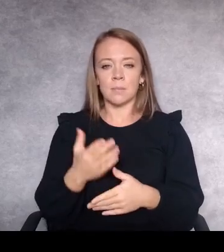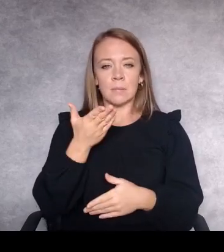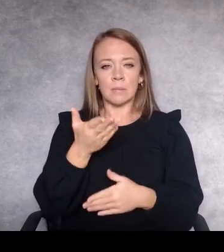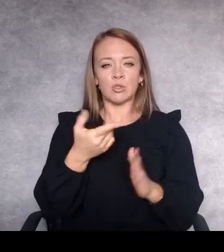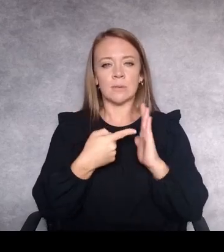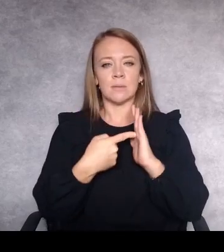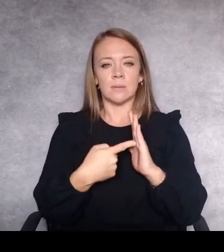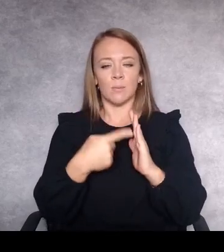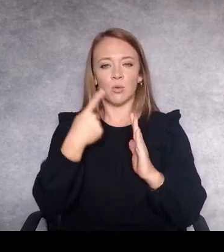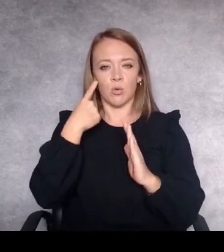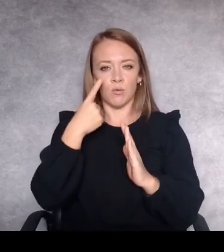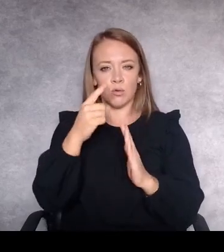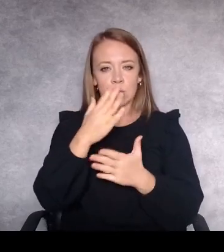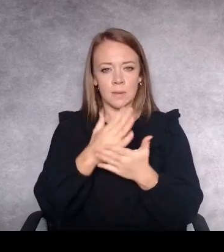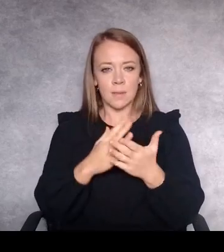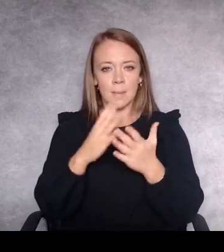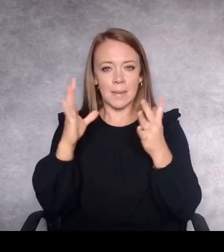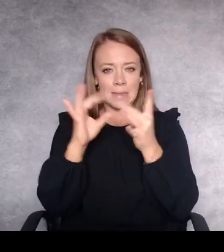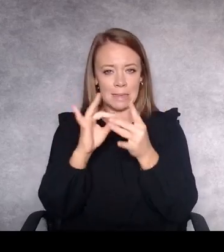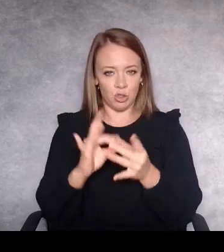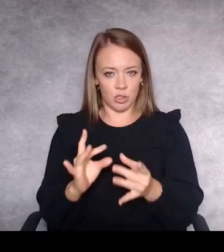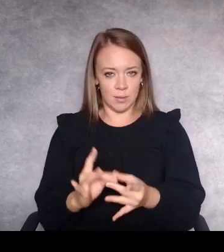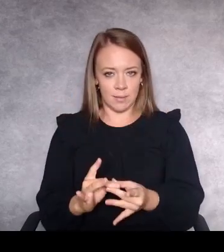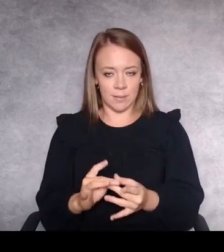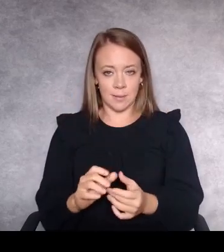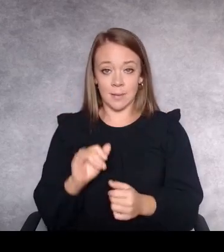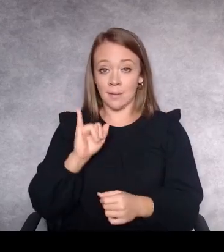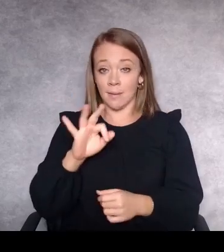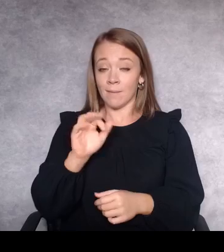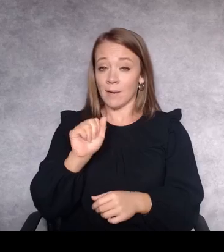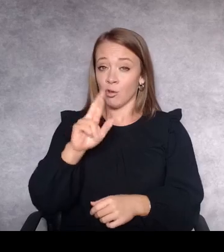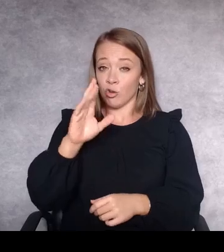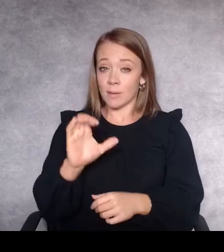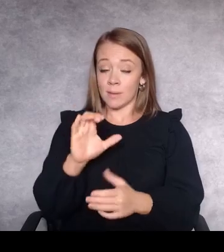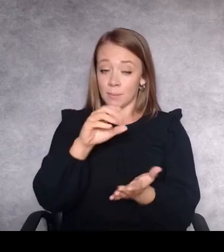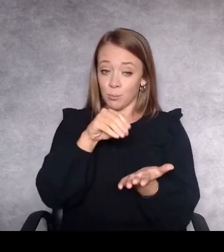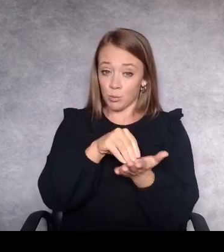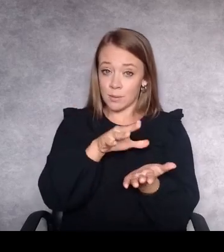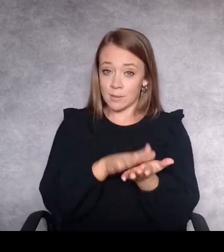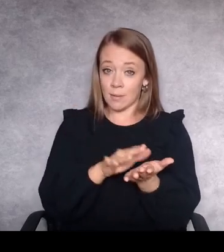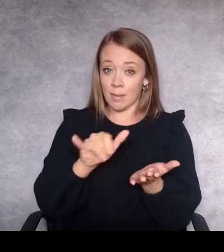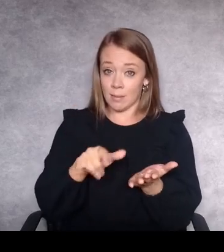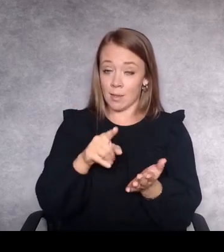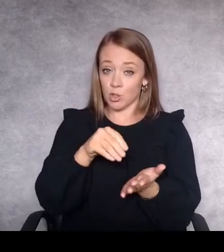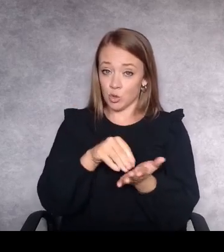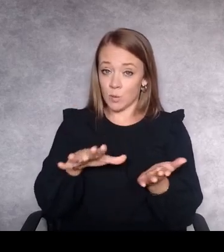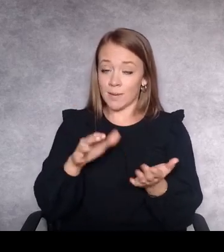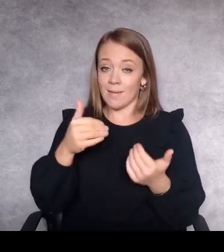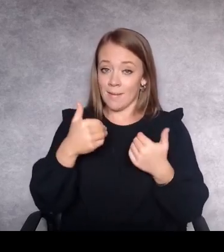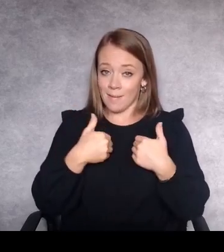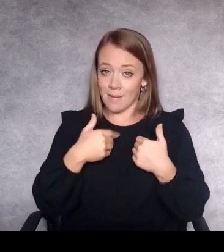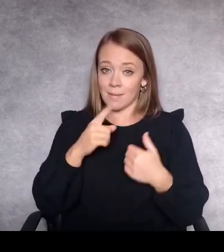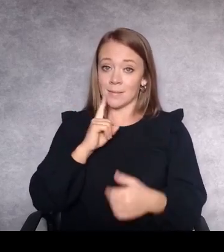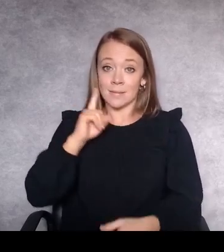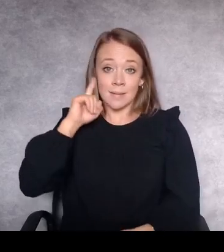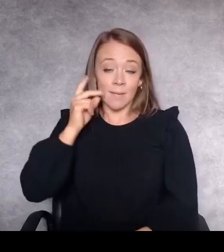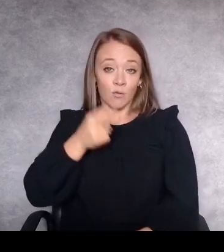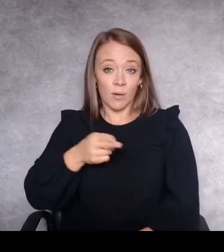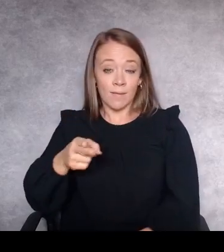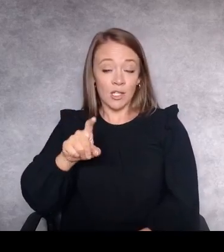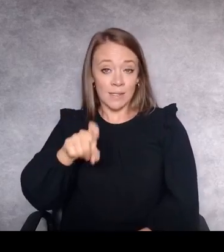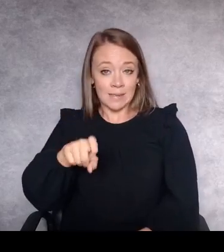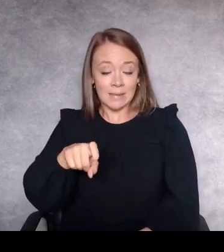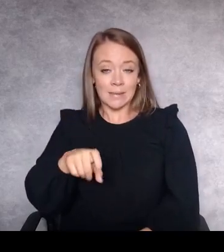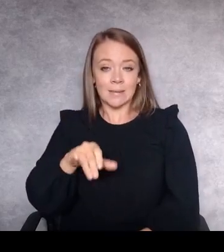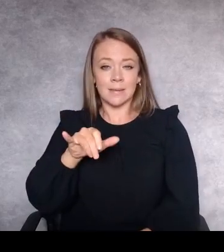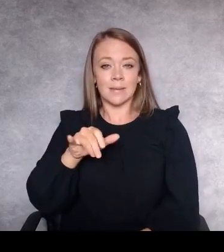Here's an example of some of the connections. If the ARC documents in the present levels that the student has deaf or hard of hearing